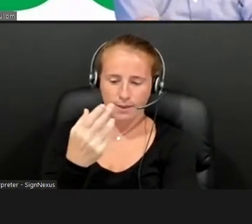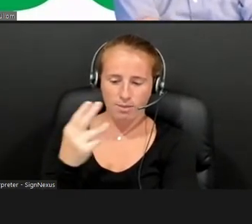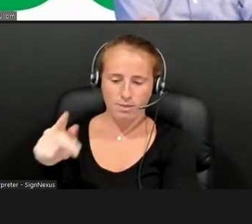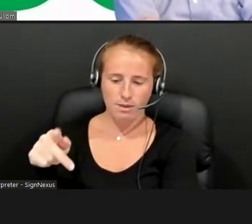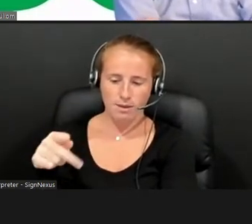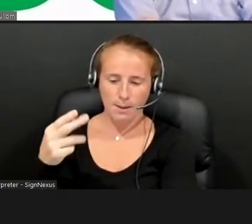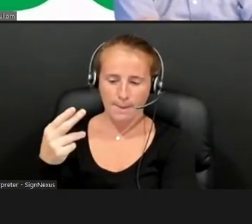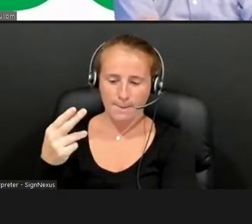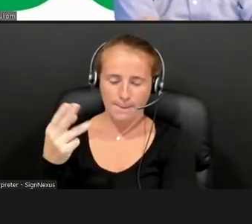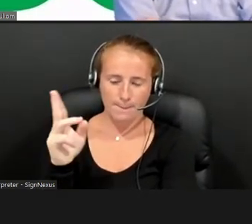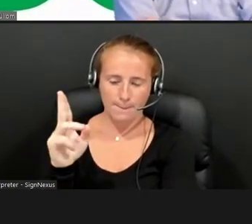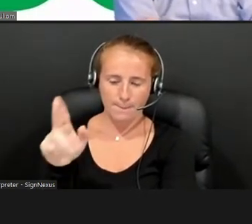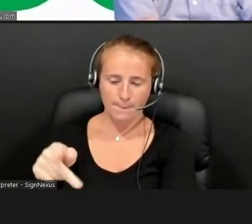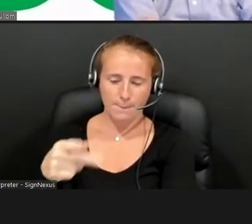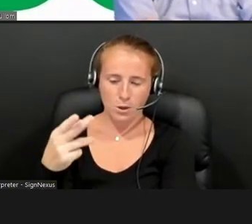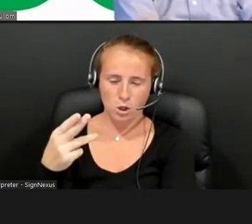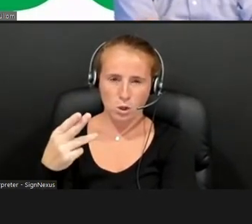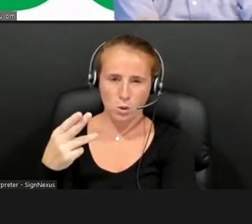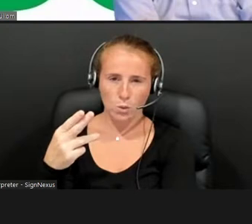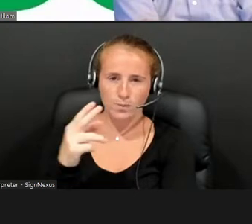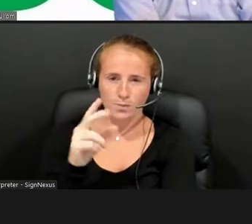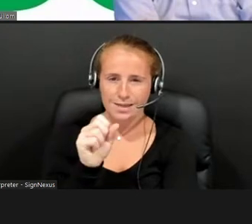Steve sabiga